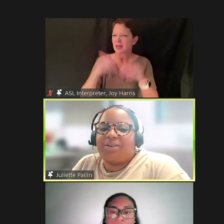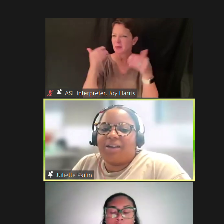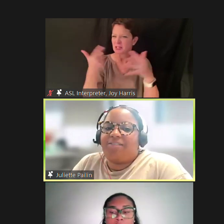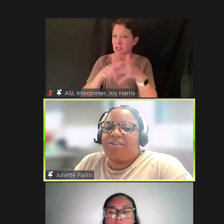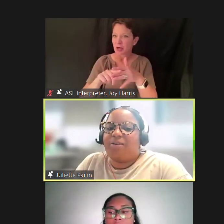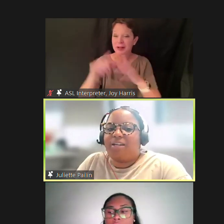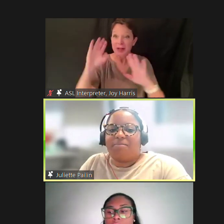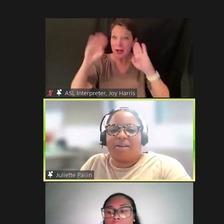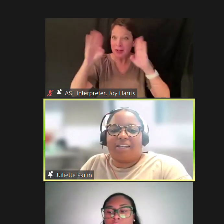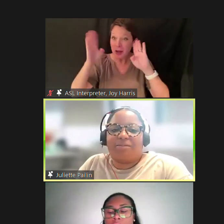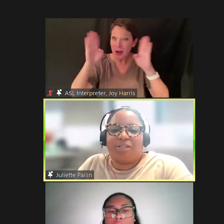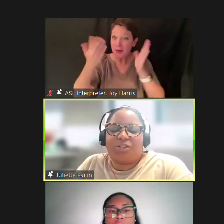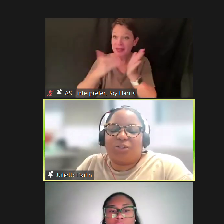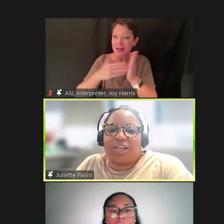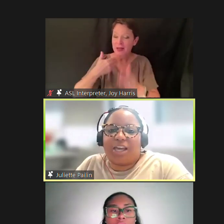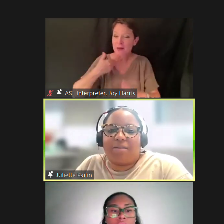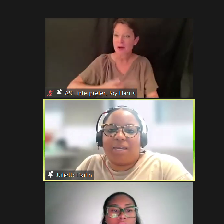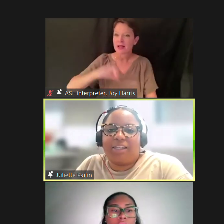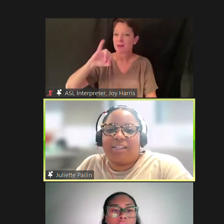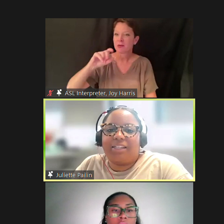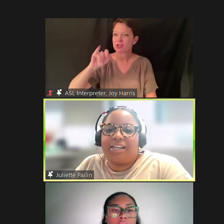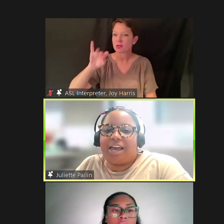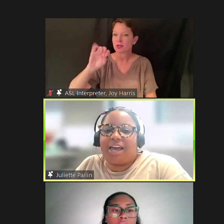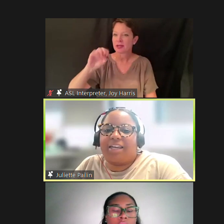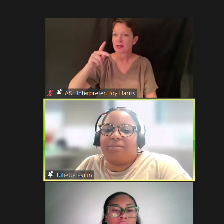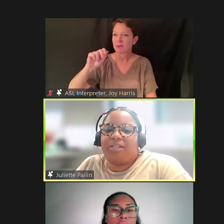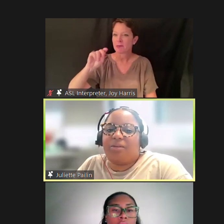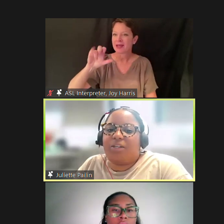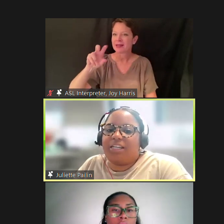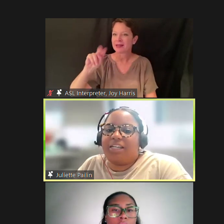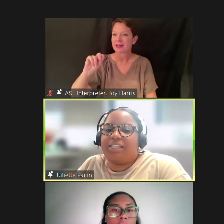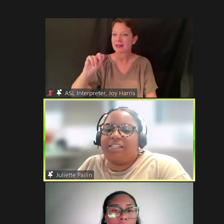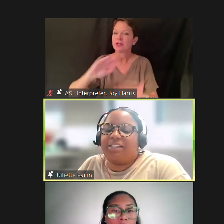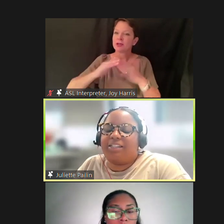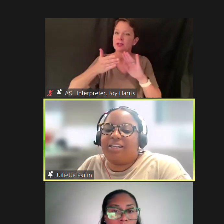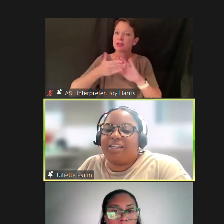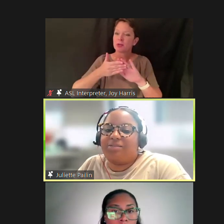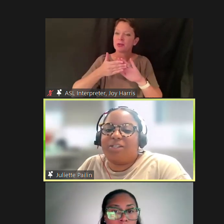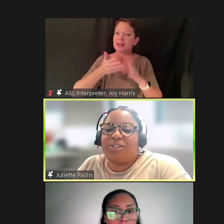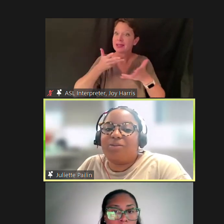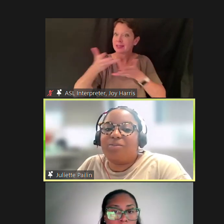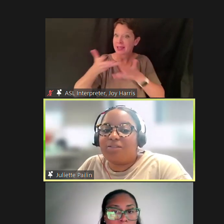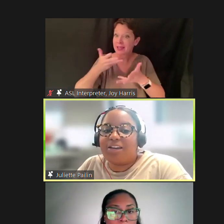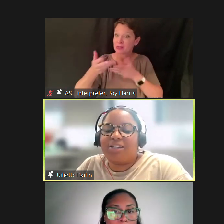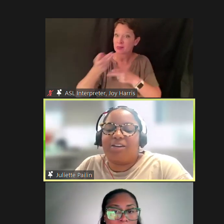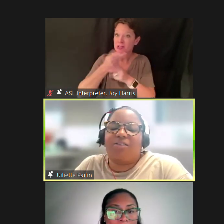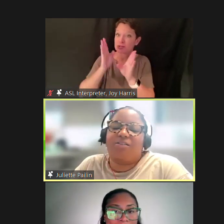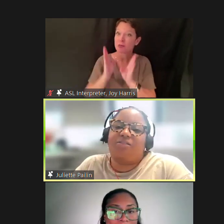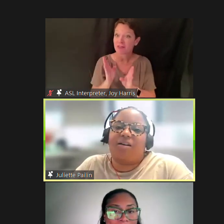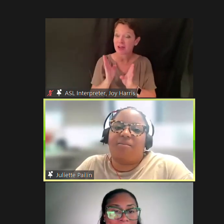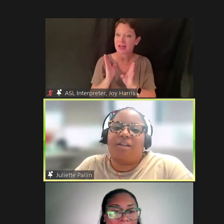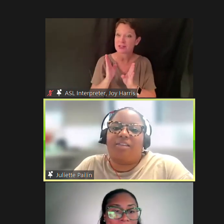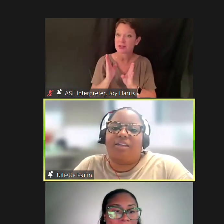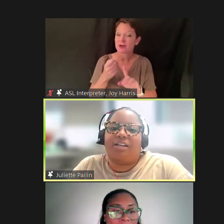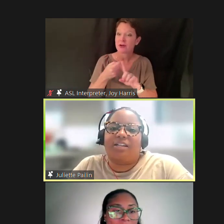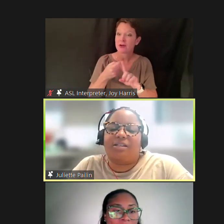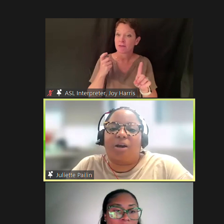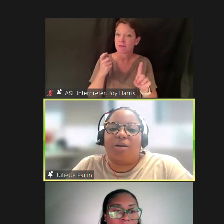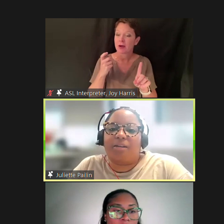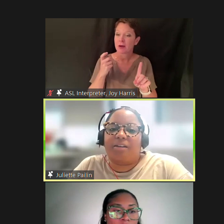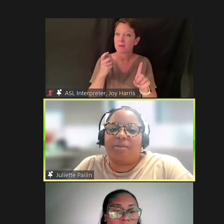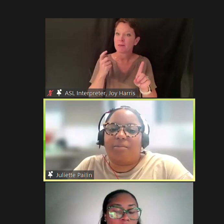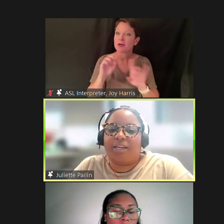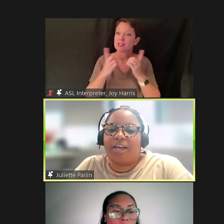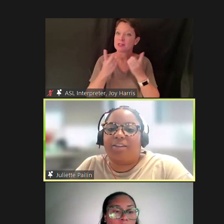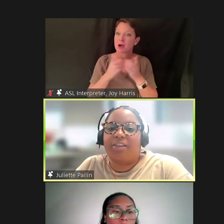Muy bien, ya podemos empezar. Everyone, my name is Juliette Palin. I am Mi the nombre es Community Julian Palin. Engagement Supervisor Soy from la the supervisora de